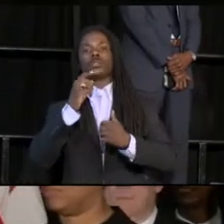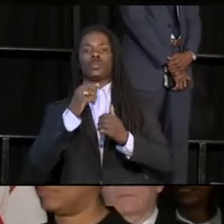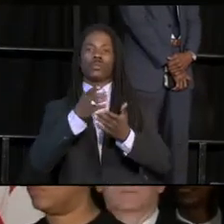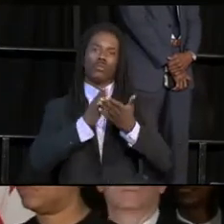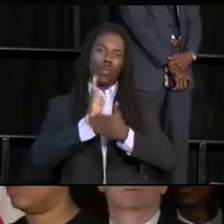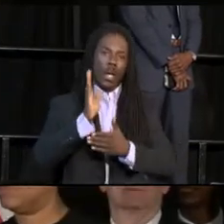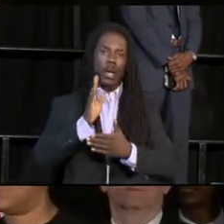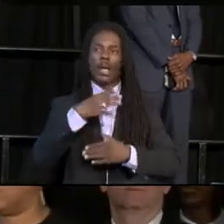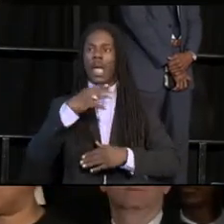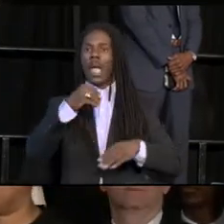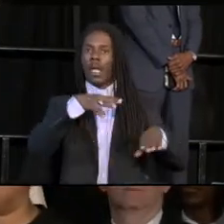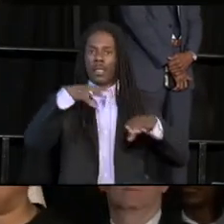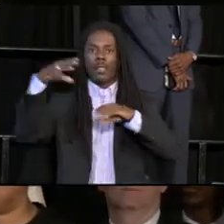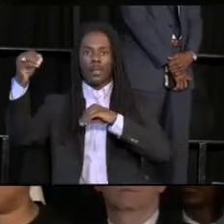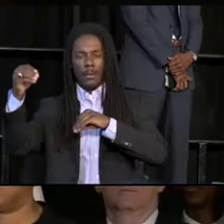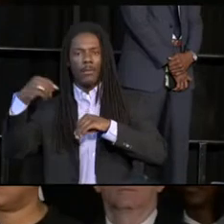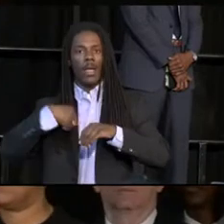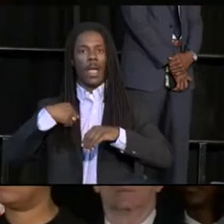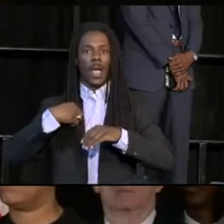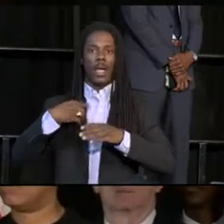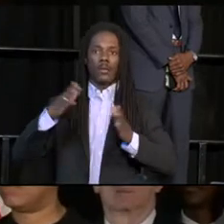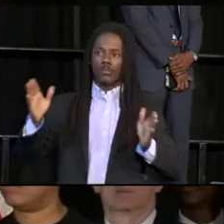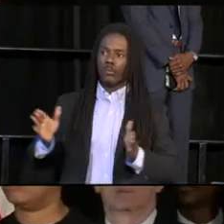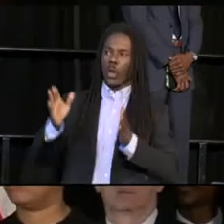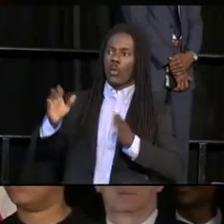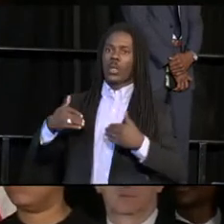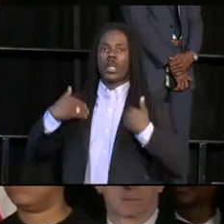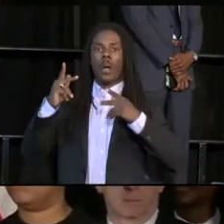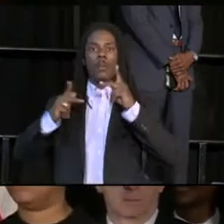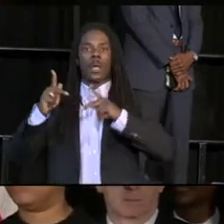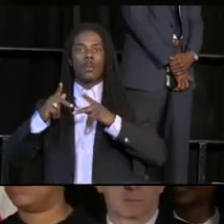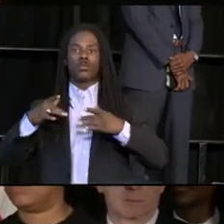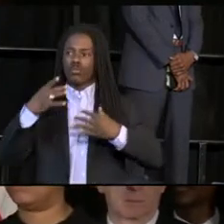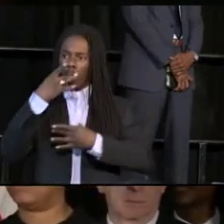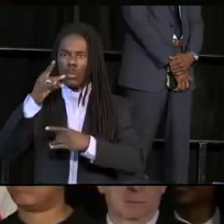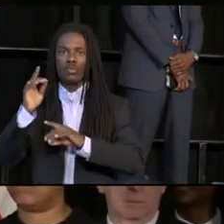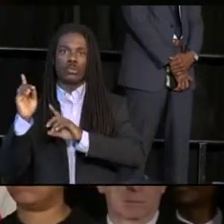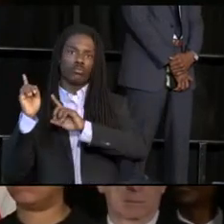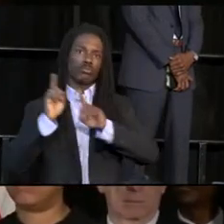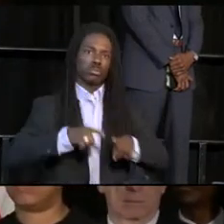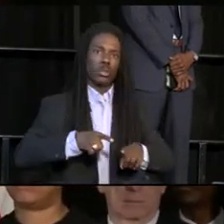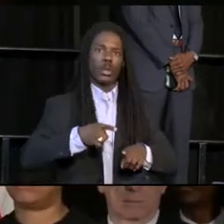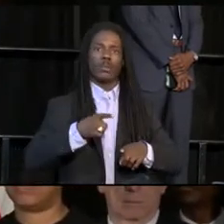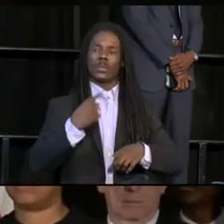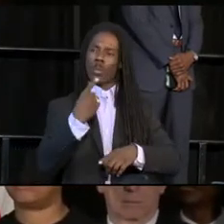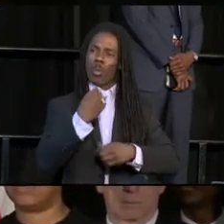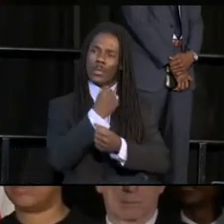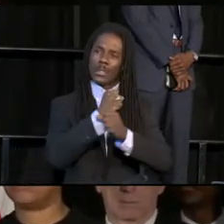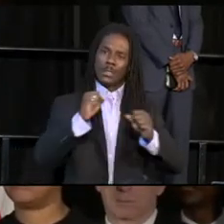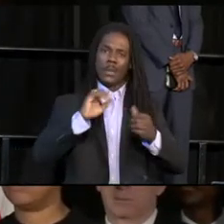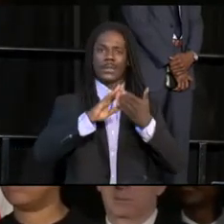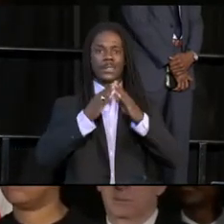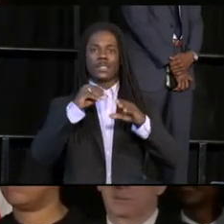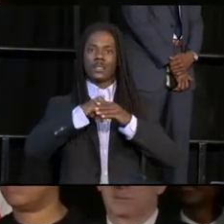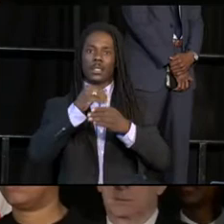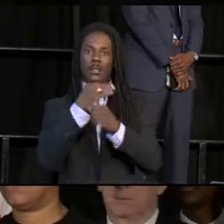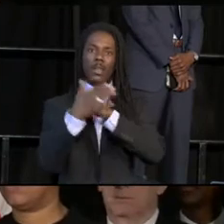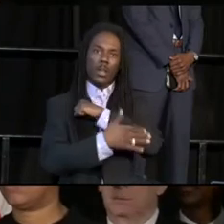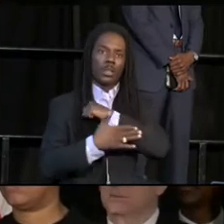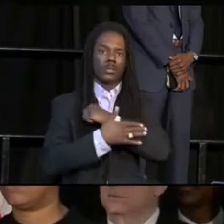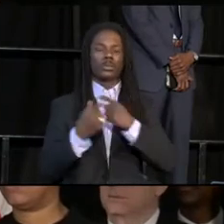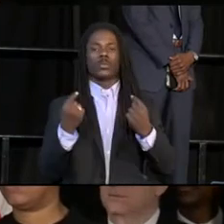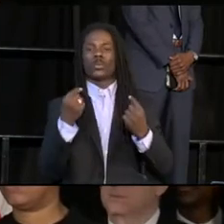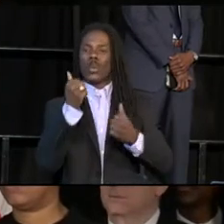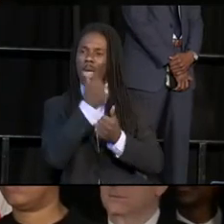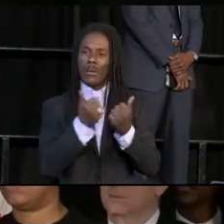and leave. So I would urge young people who are interested in coming. They're coming to one of the safest cities in the country, and we're going to do